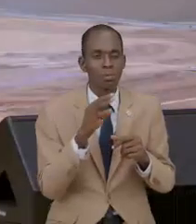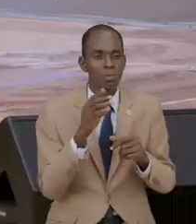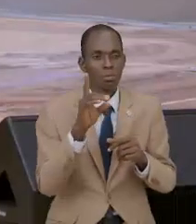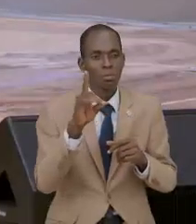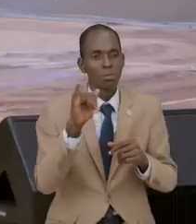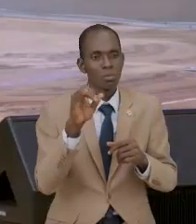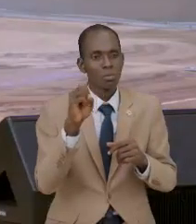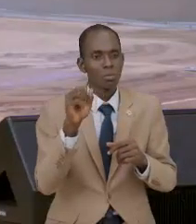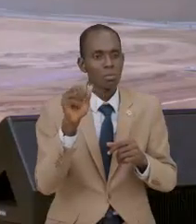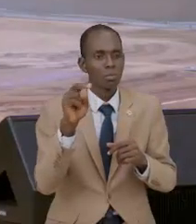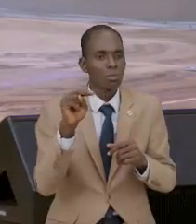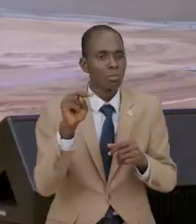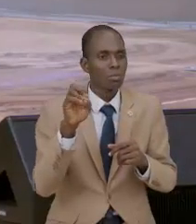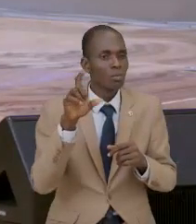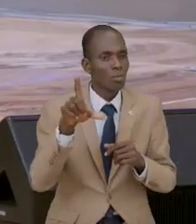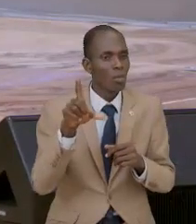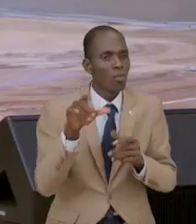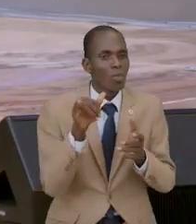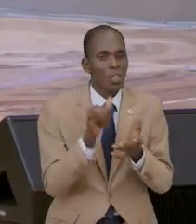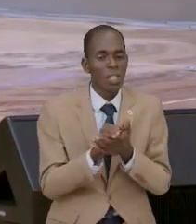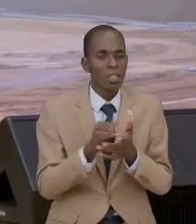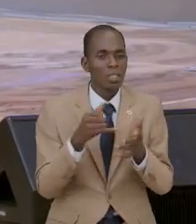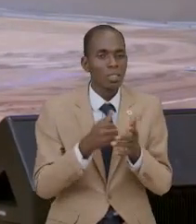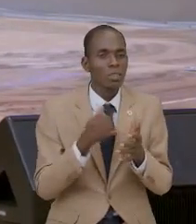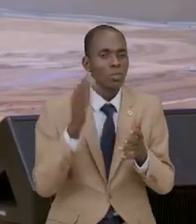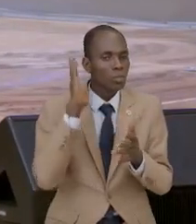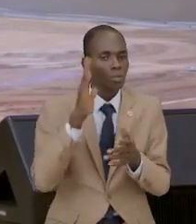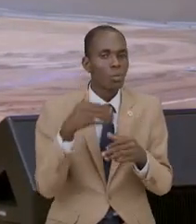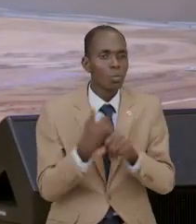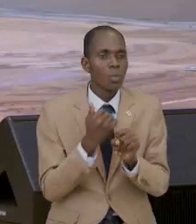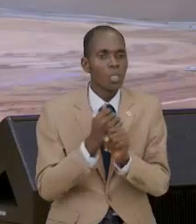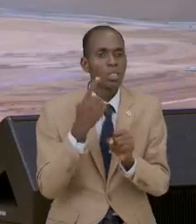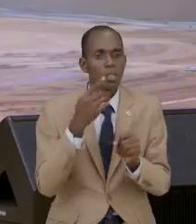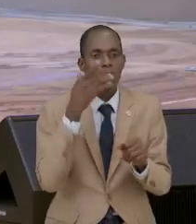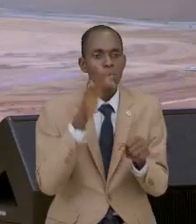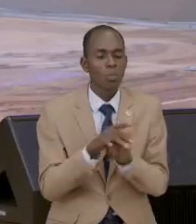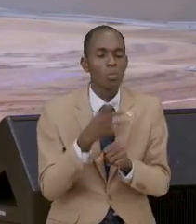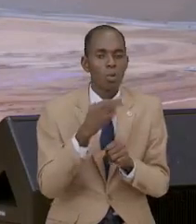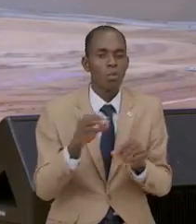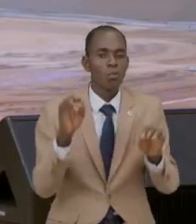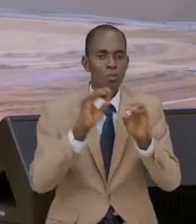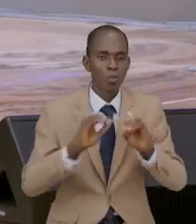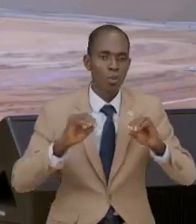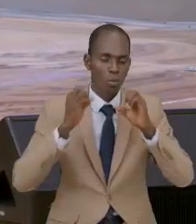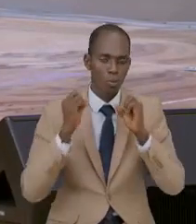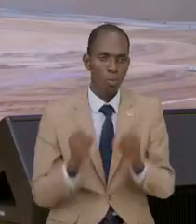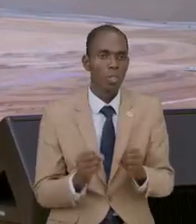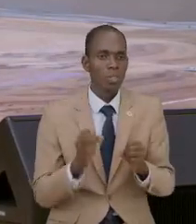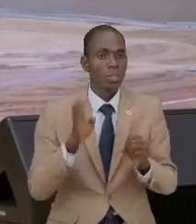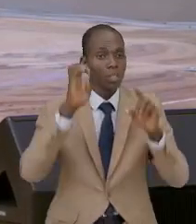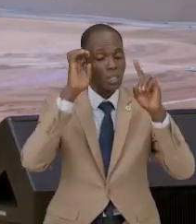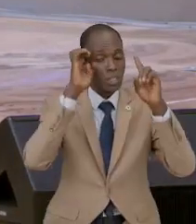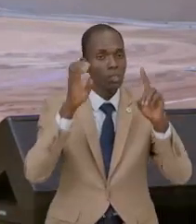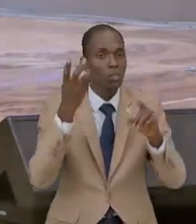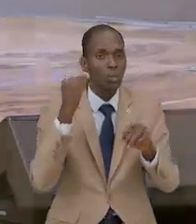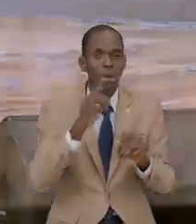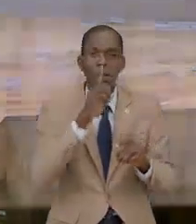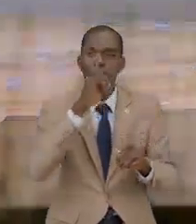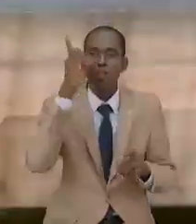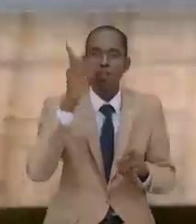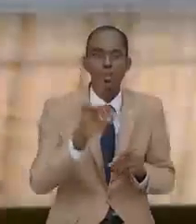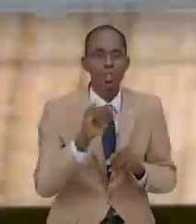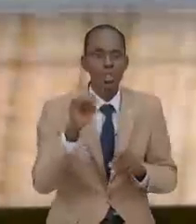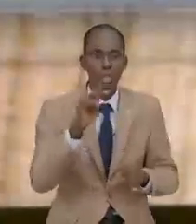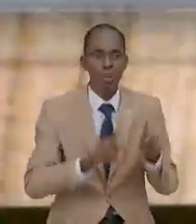should make the promise of none effect. It was assuring the people that the